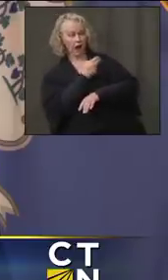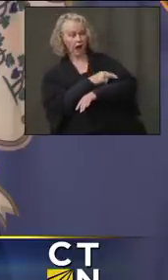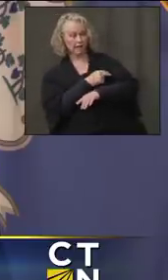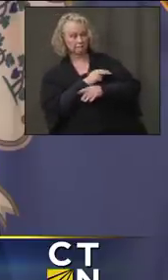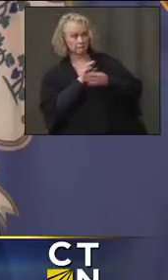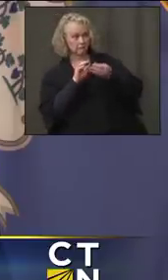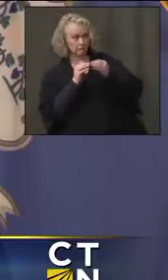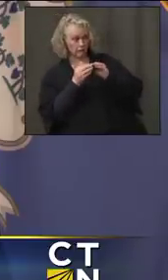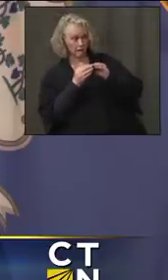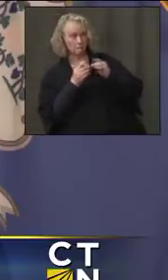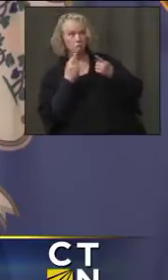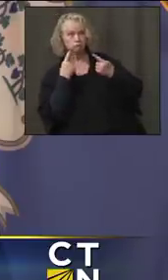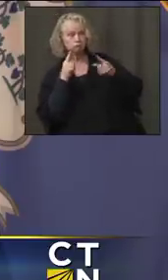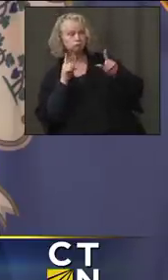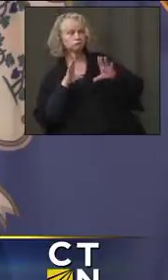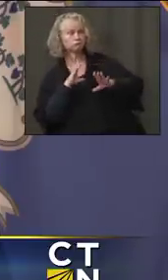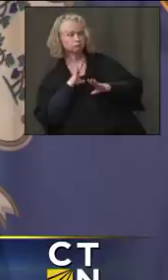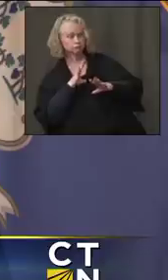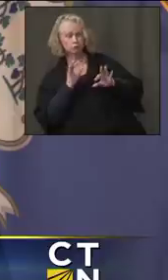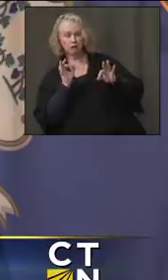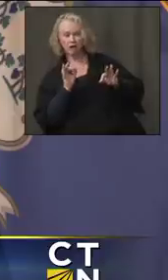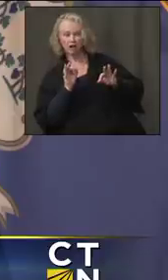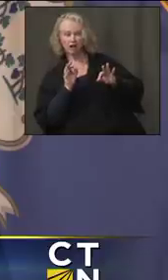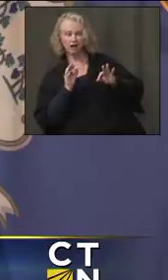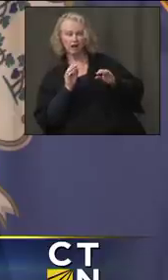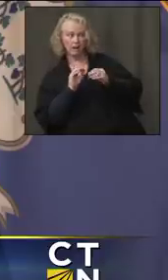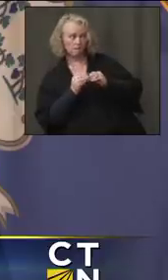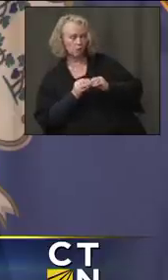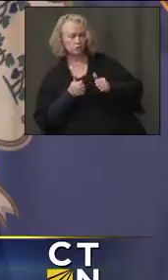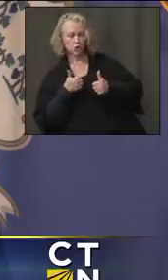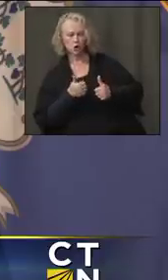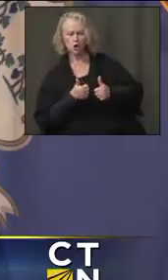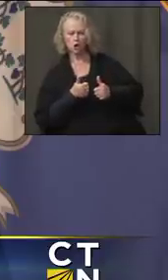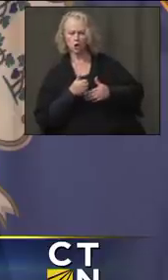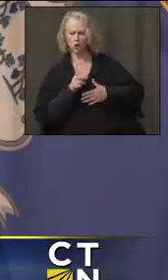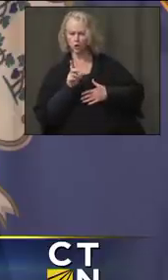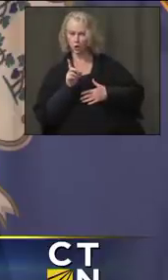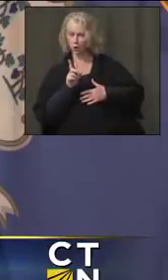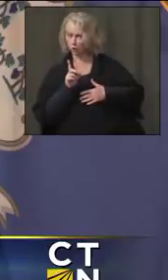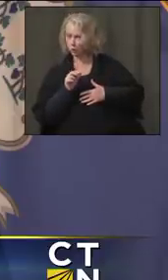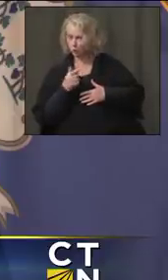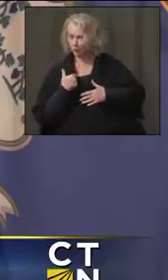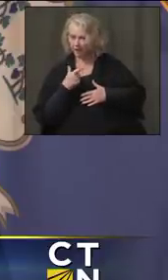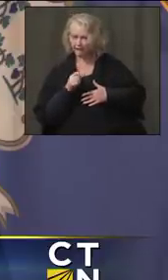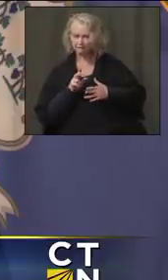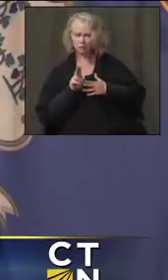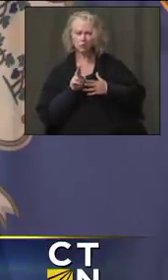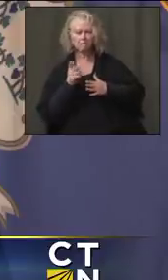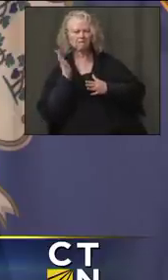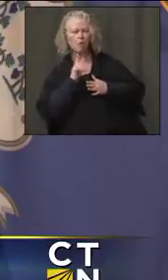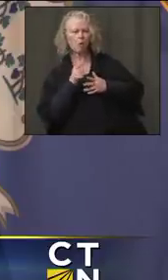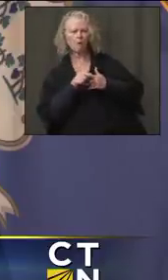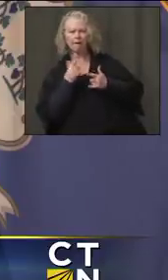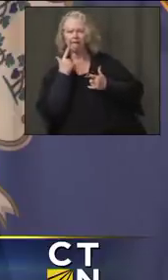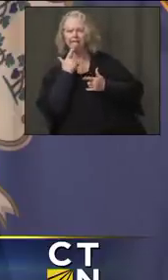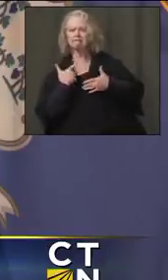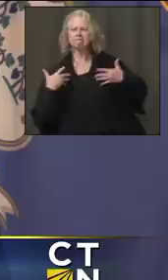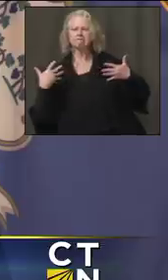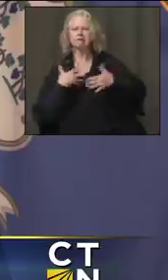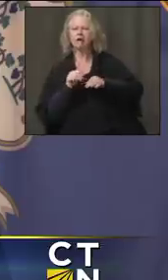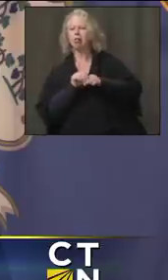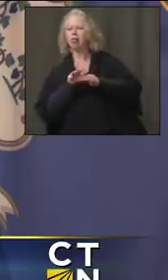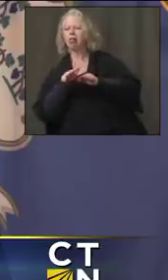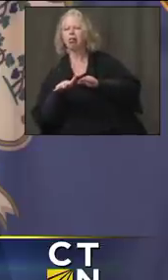been achieved. Do we know if we've even needed to use some of the overflow spaces, particularly at